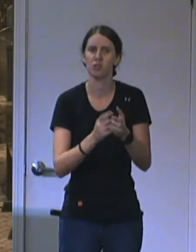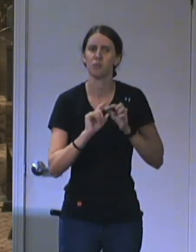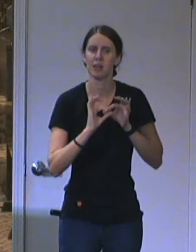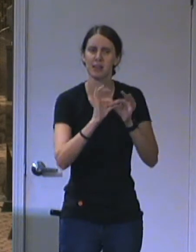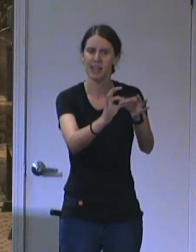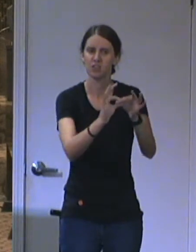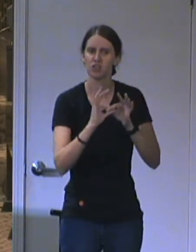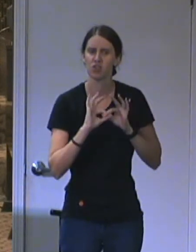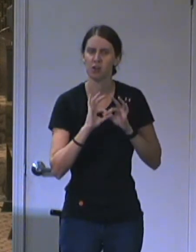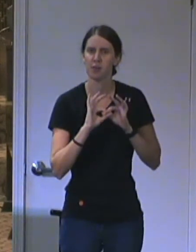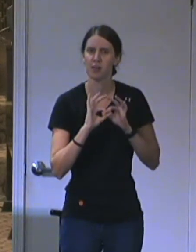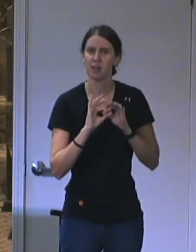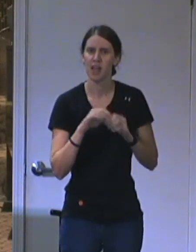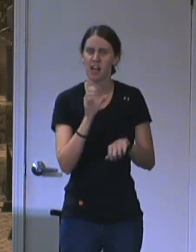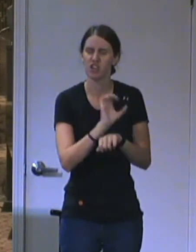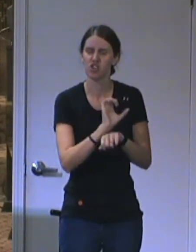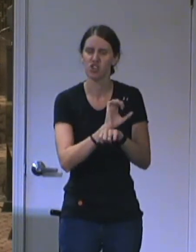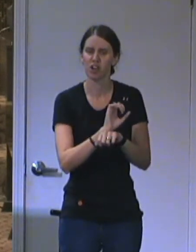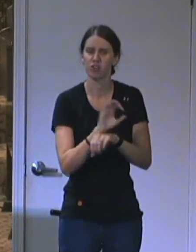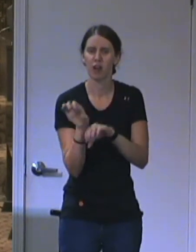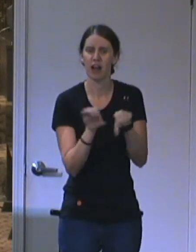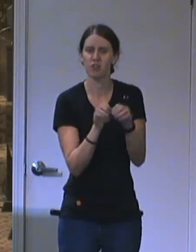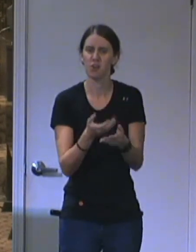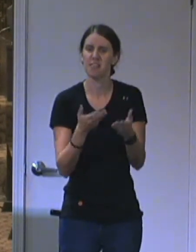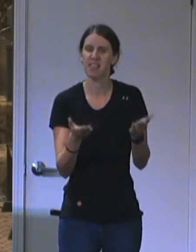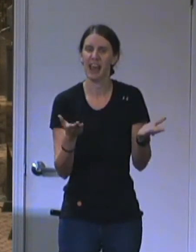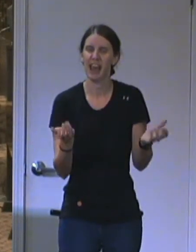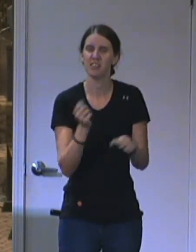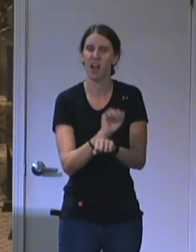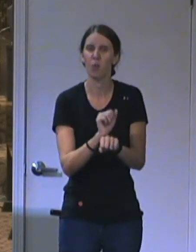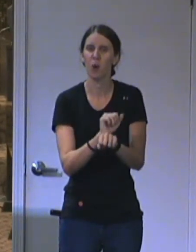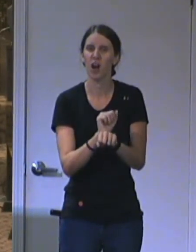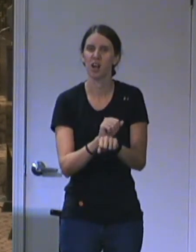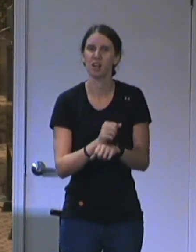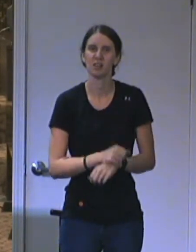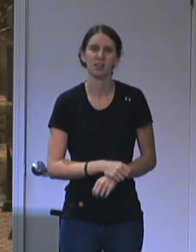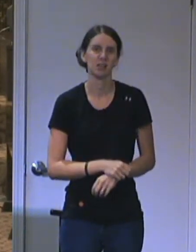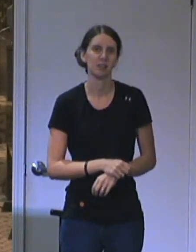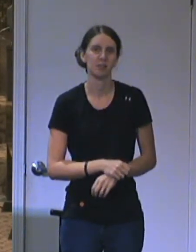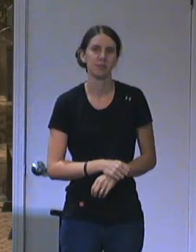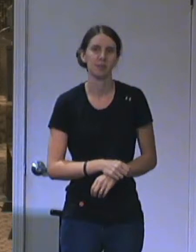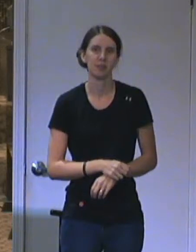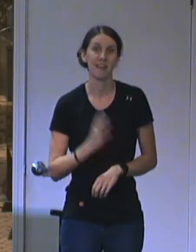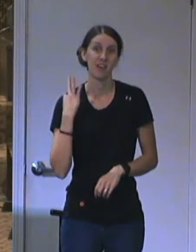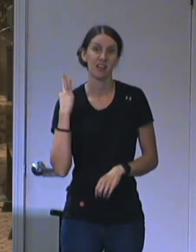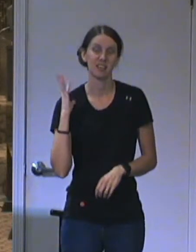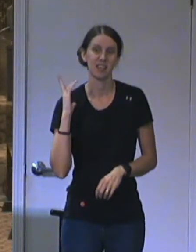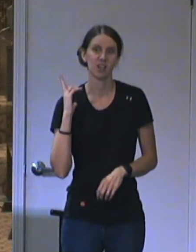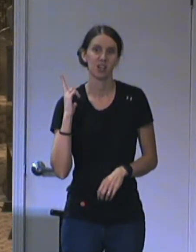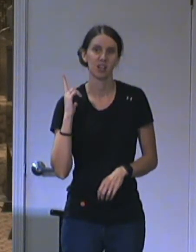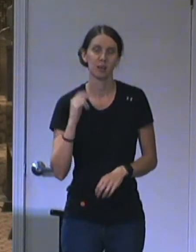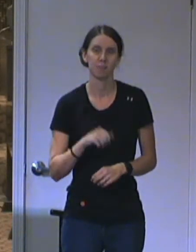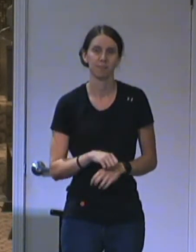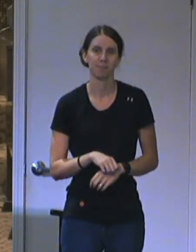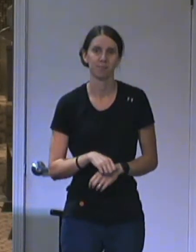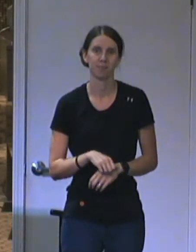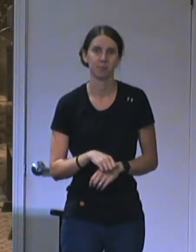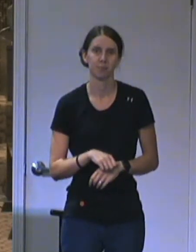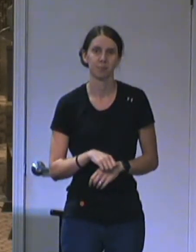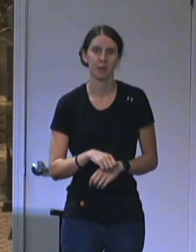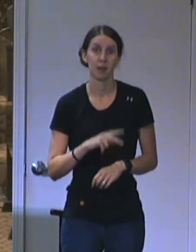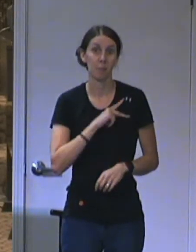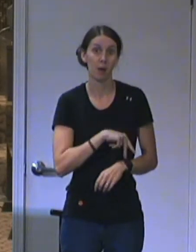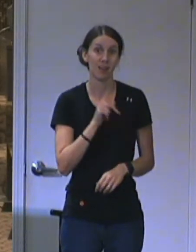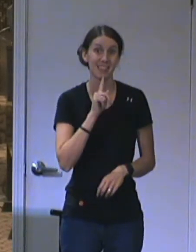good standing member and I do things and I show up and I volunteer. And he says, doesn't make you a